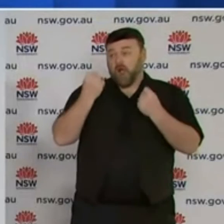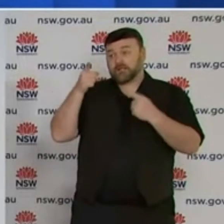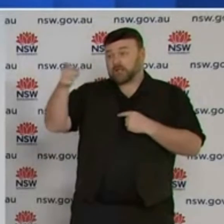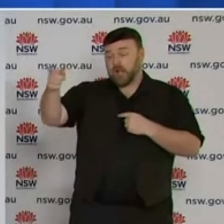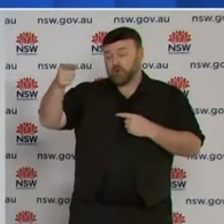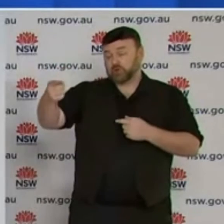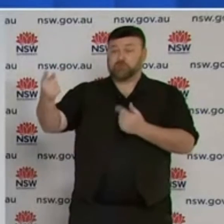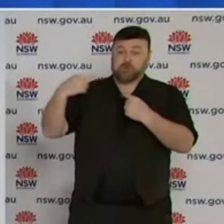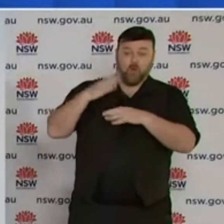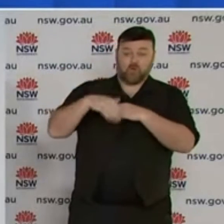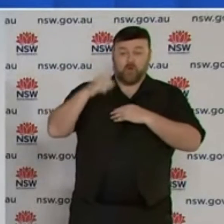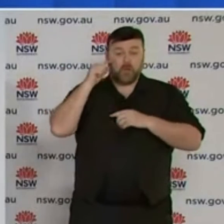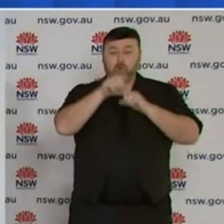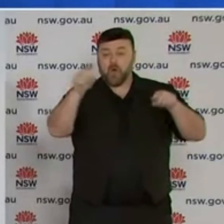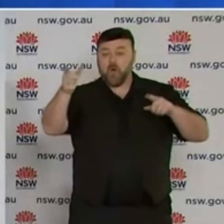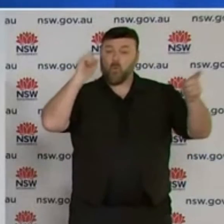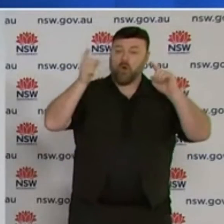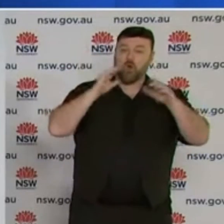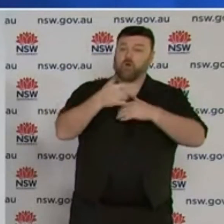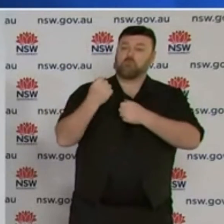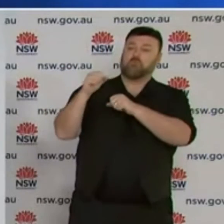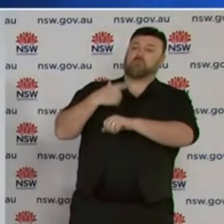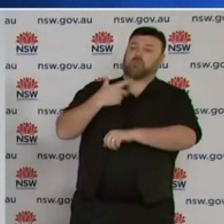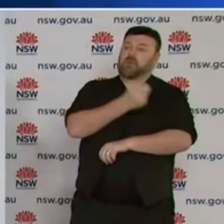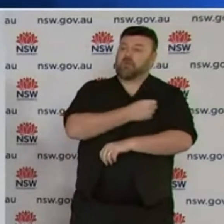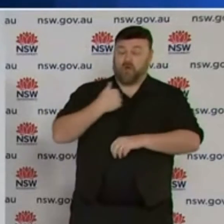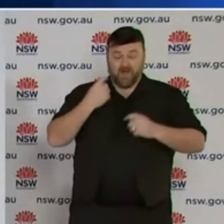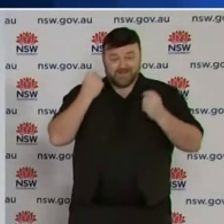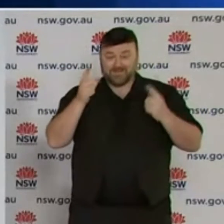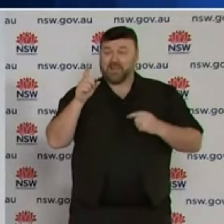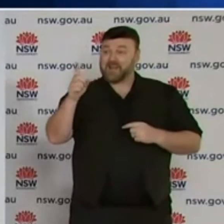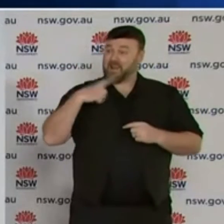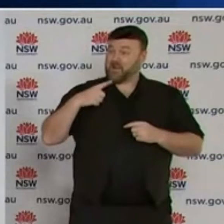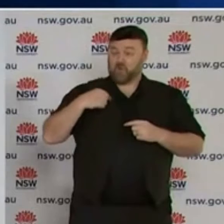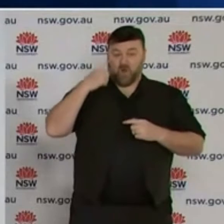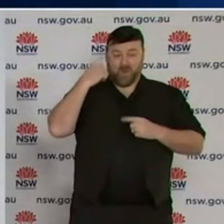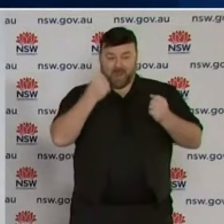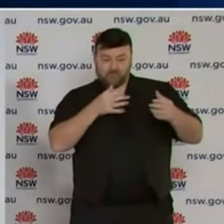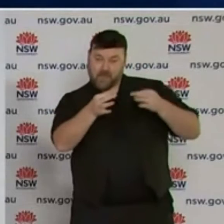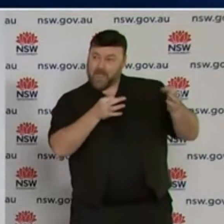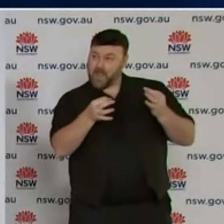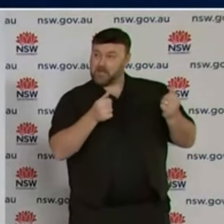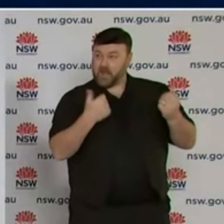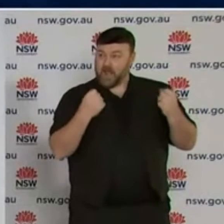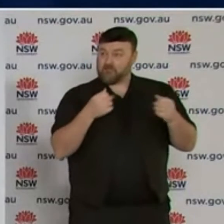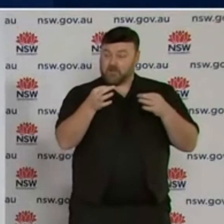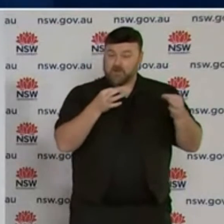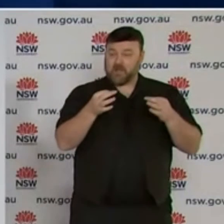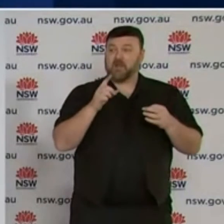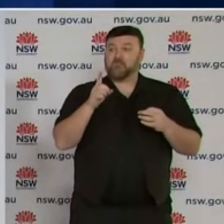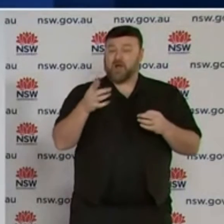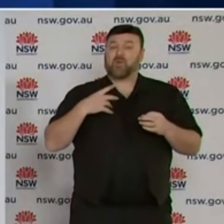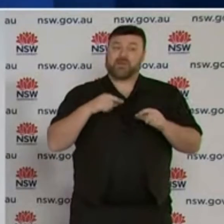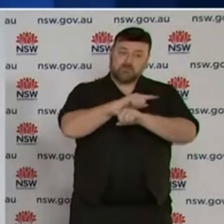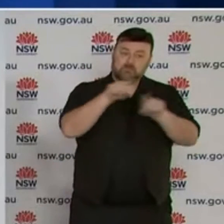and that's why our roadmap is well thought through, but also does rely on people being responsible and taking personal responsibility. We can